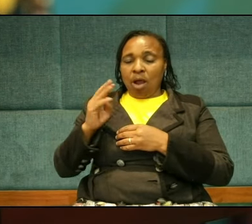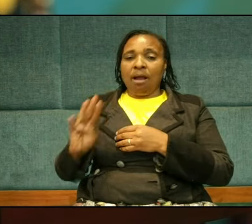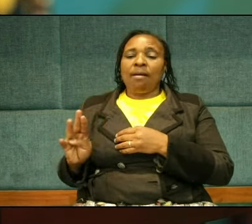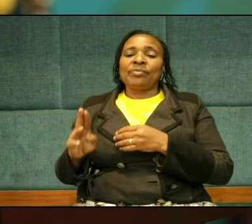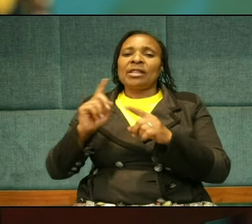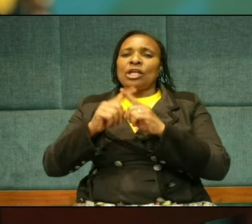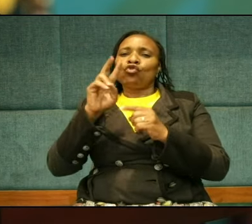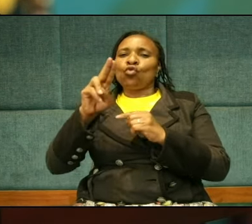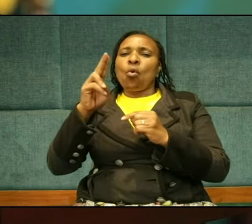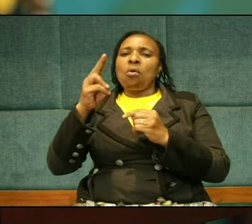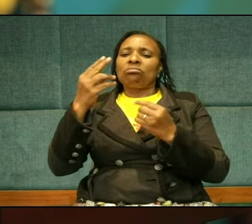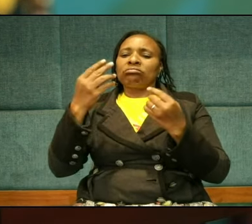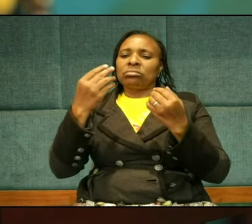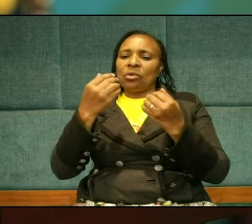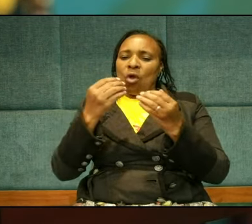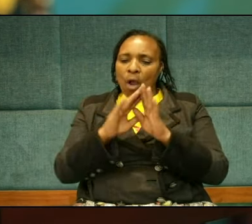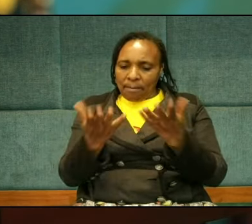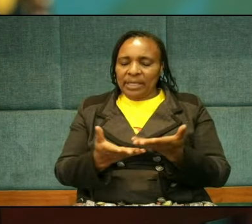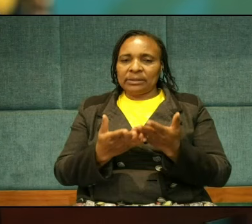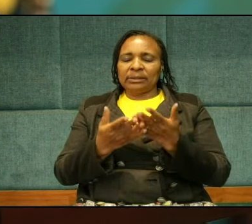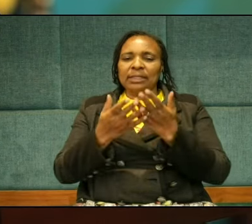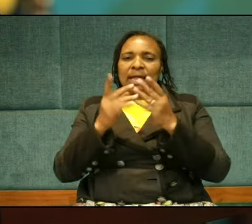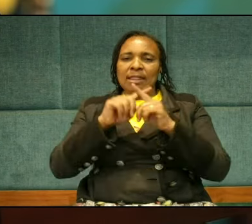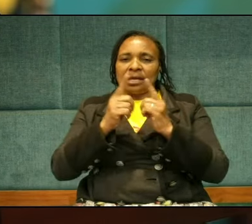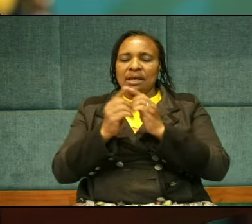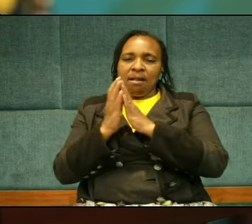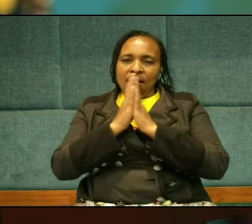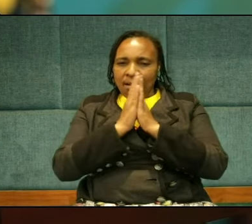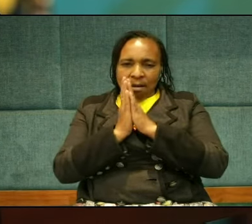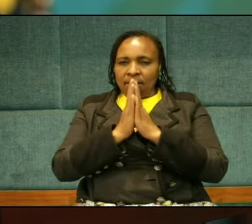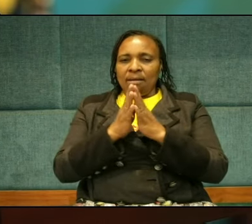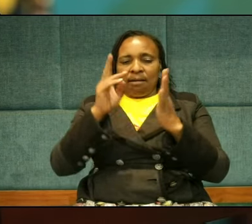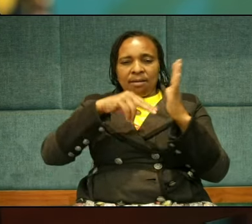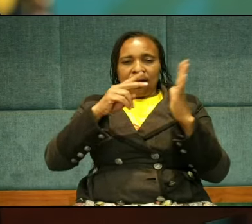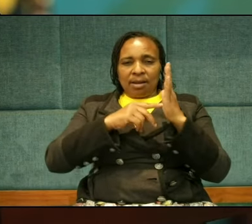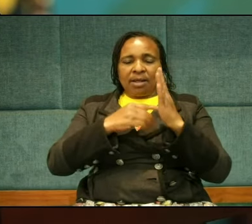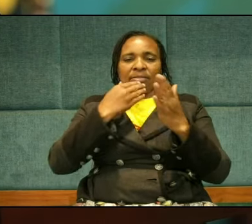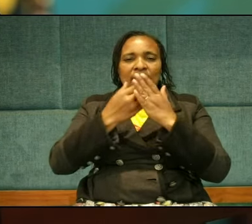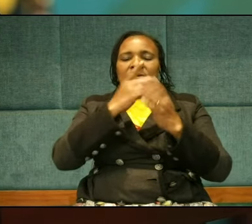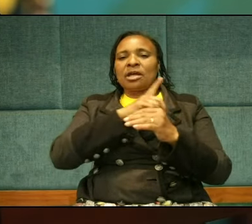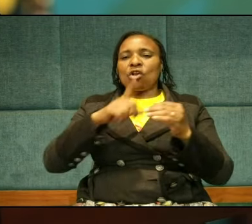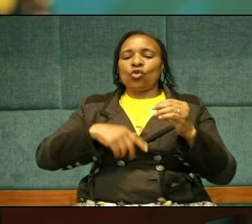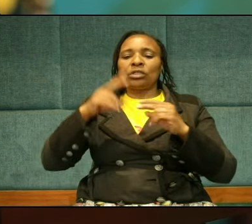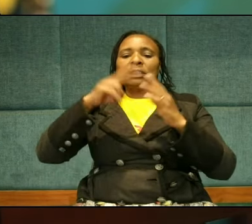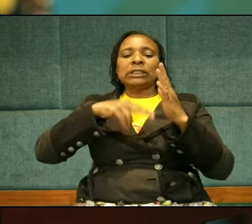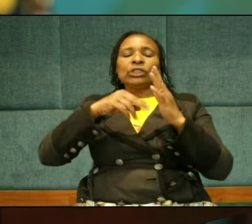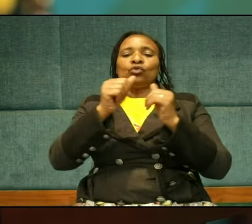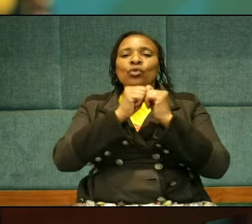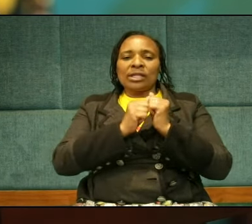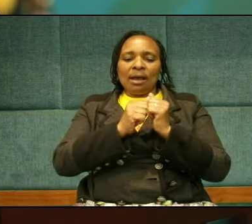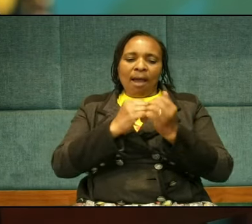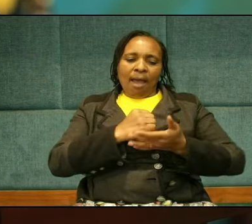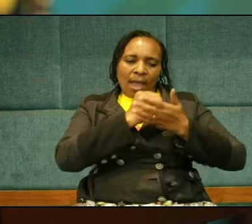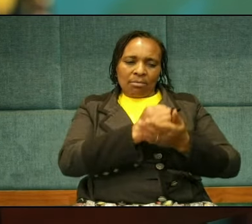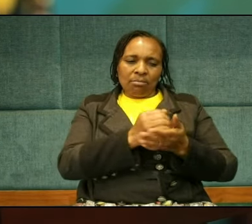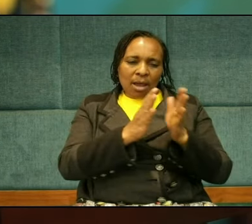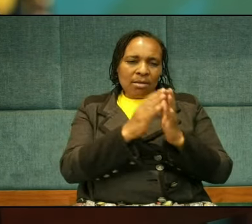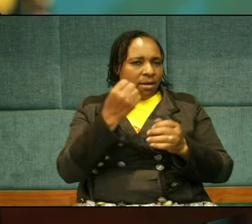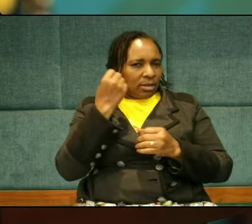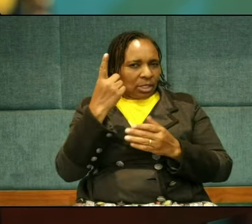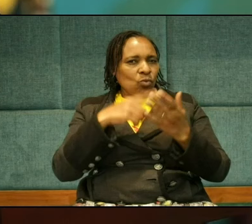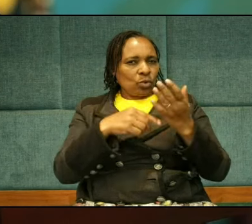the Bibles and read a story. Afterward, Samuel prayed, thanking God they could read together and asking for help in understanding what they had just